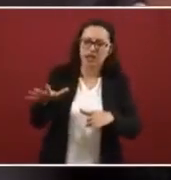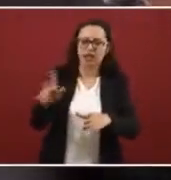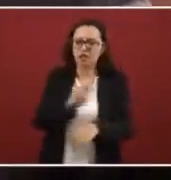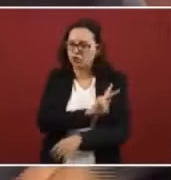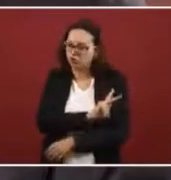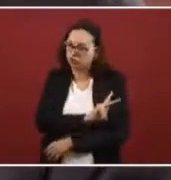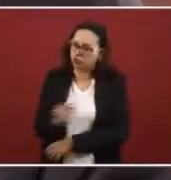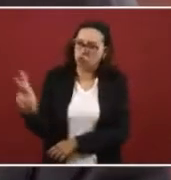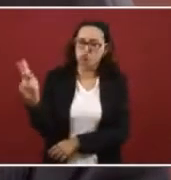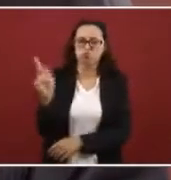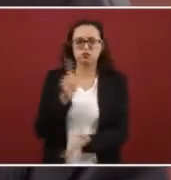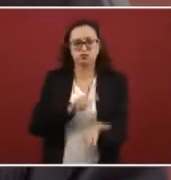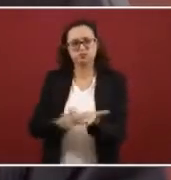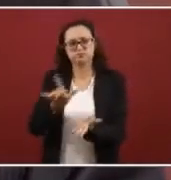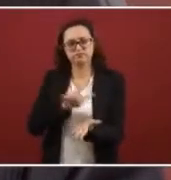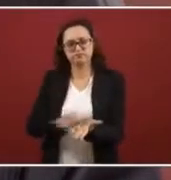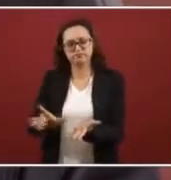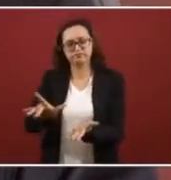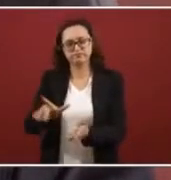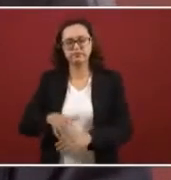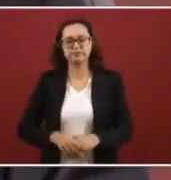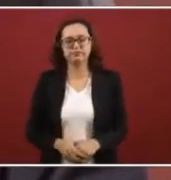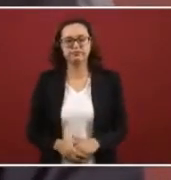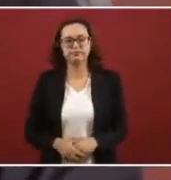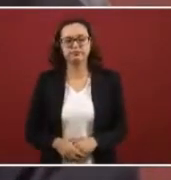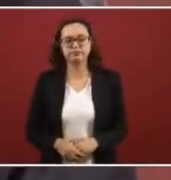universal. Universal.